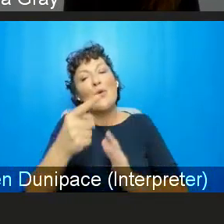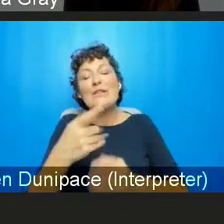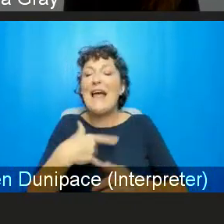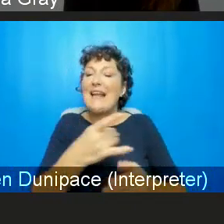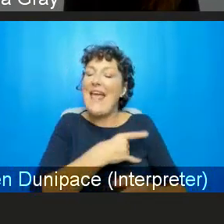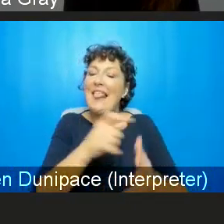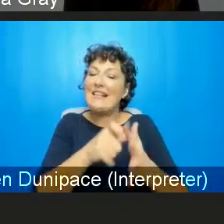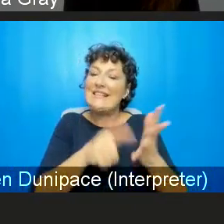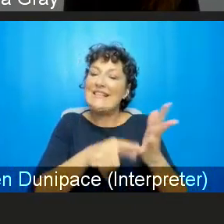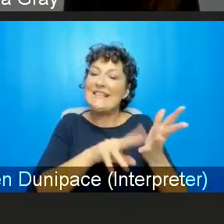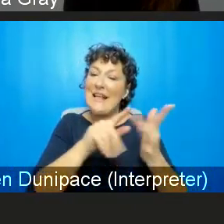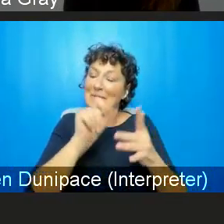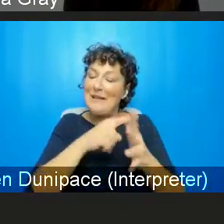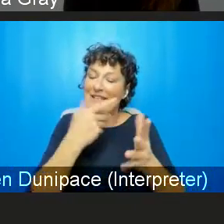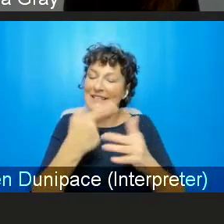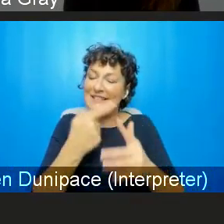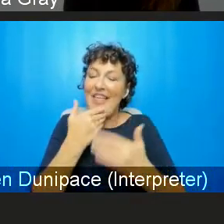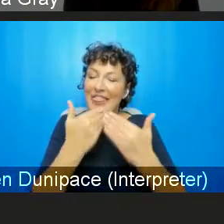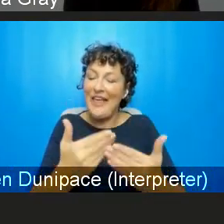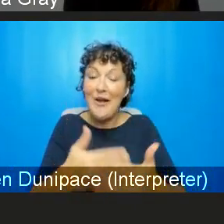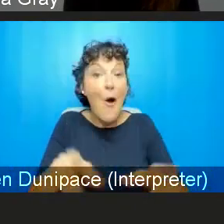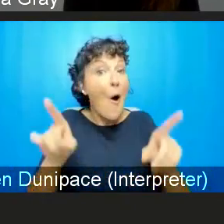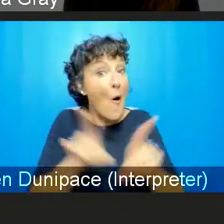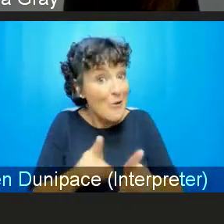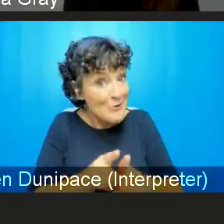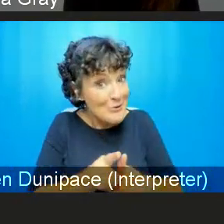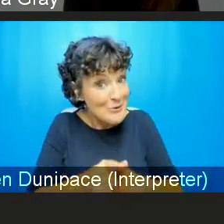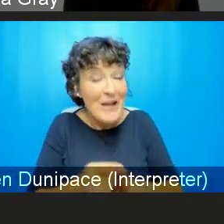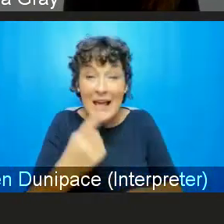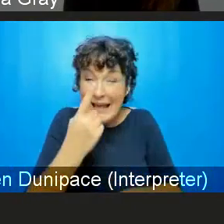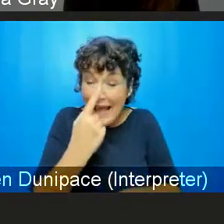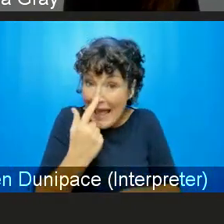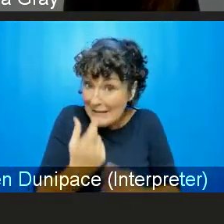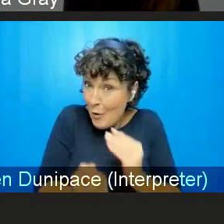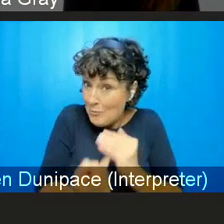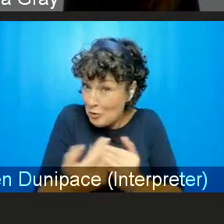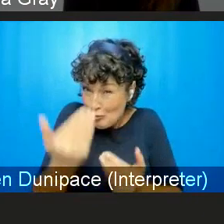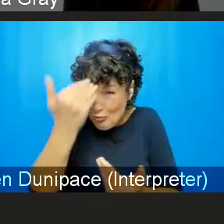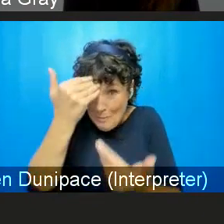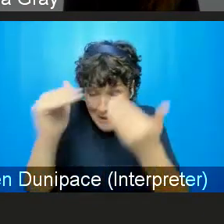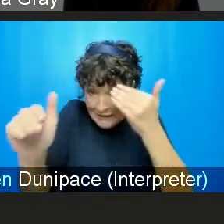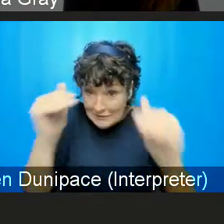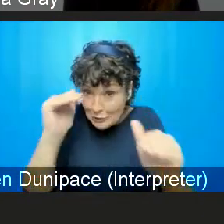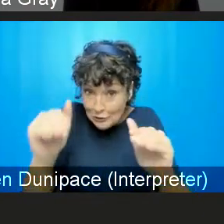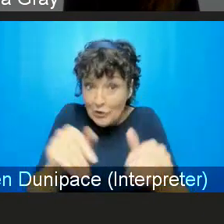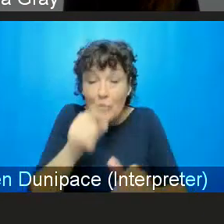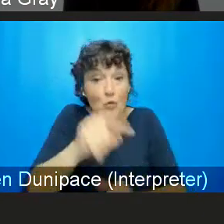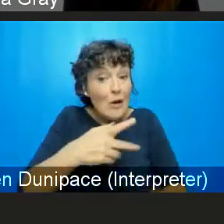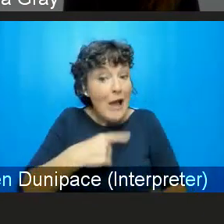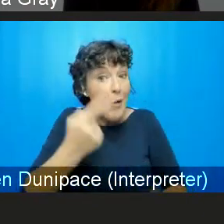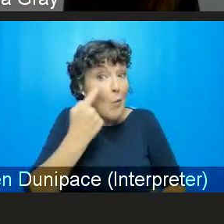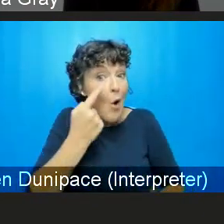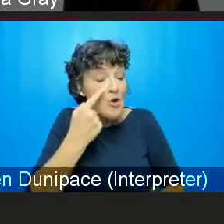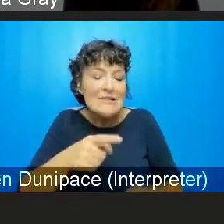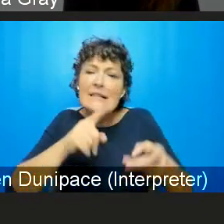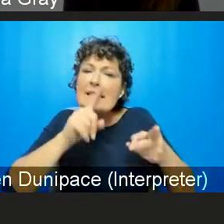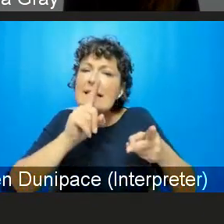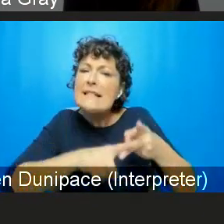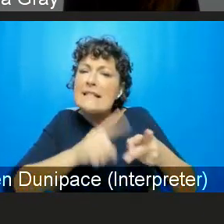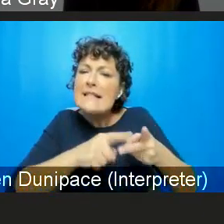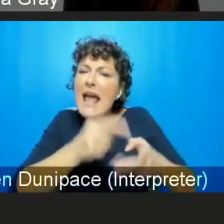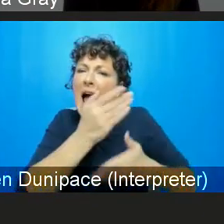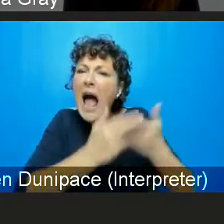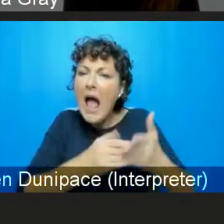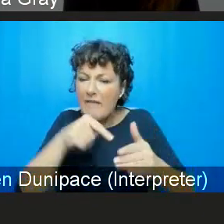Dunne-Pace. May I also take this opportunity to remind you that you can still catch the second half of the In Conversation